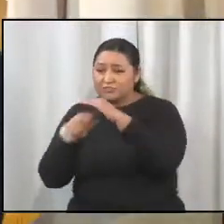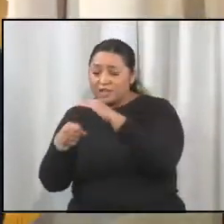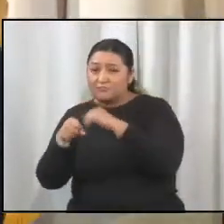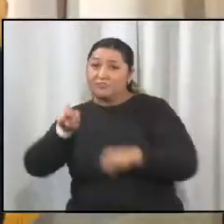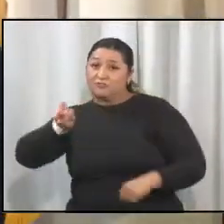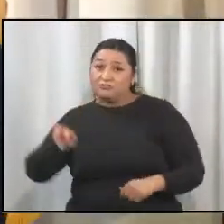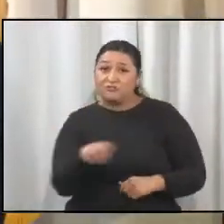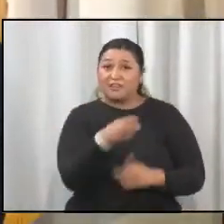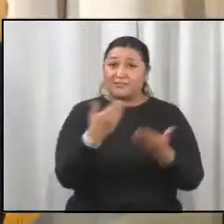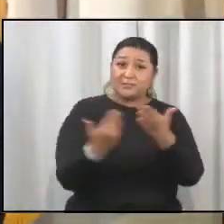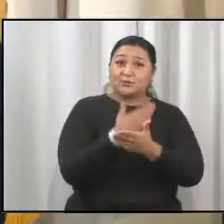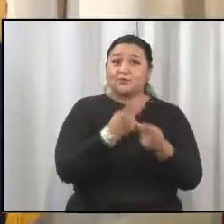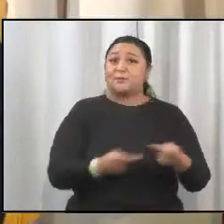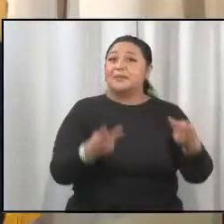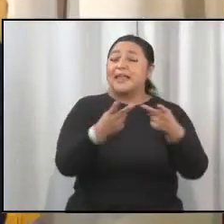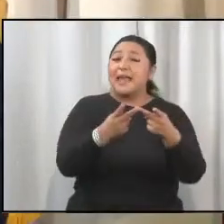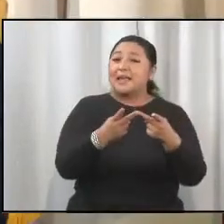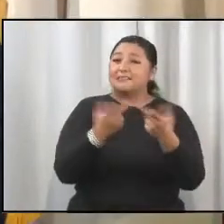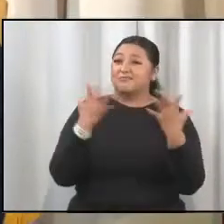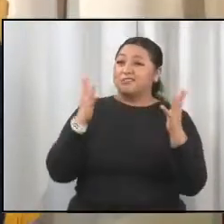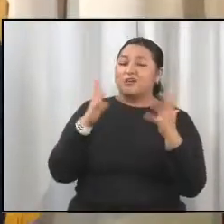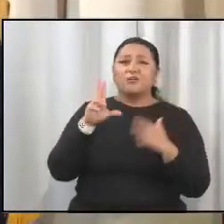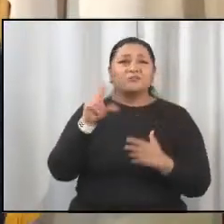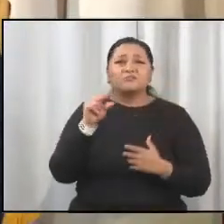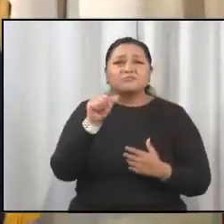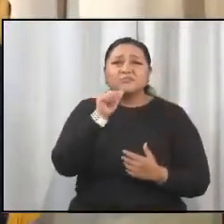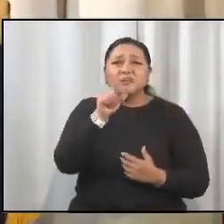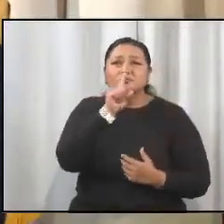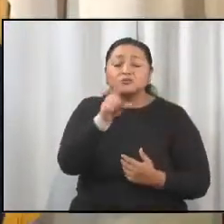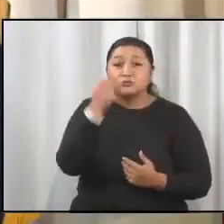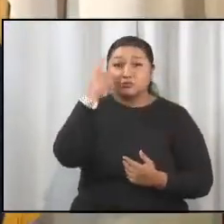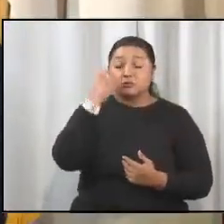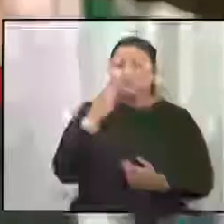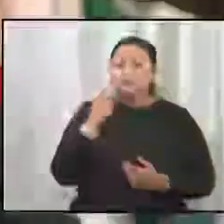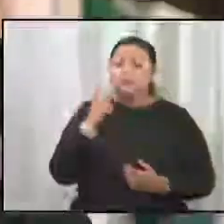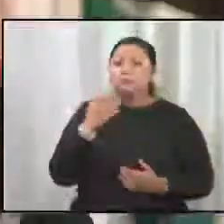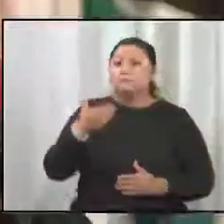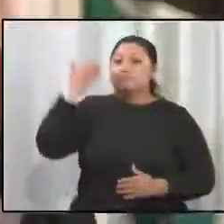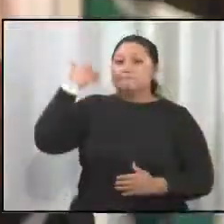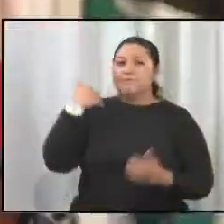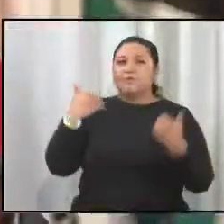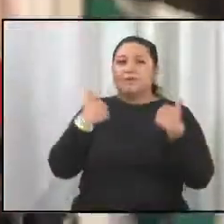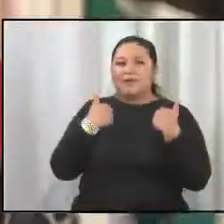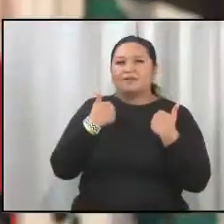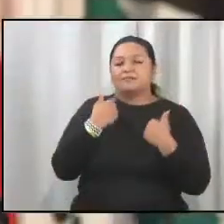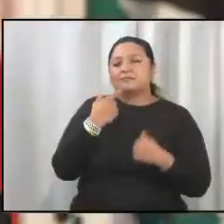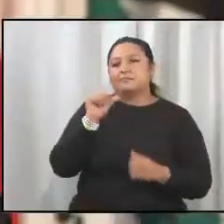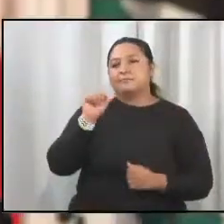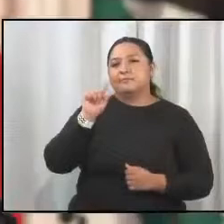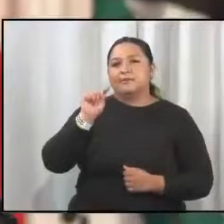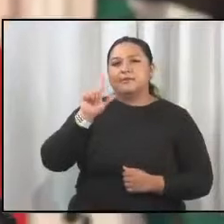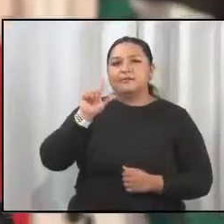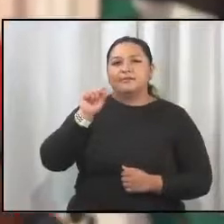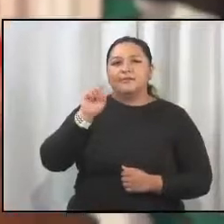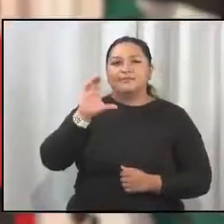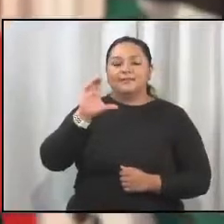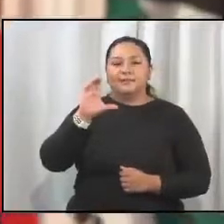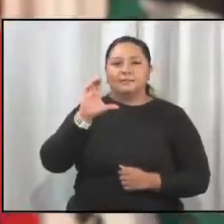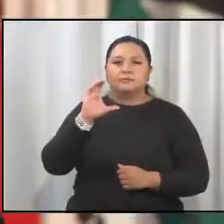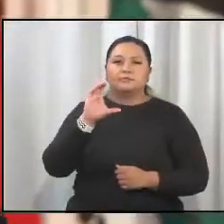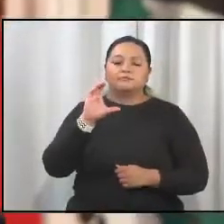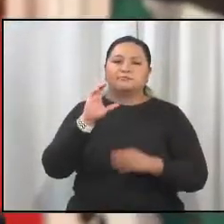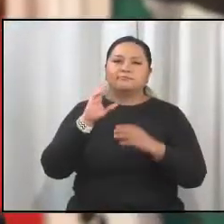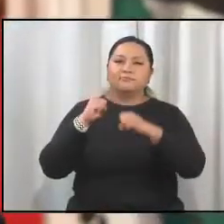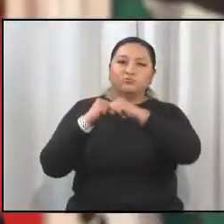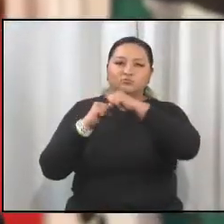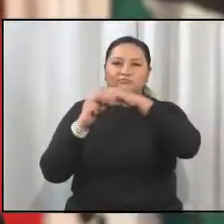not true. We've never had, aside from the Atlantic Bridge community, which is our first year-round municipal shelter, we've never had